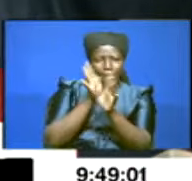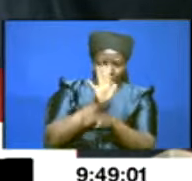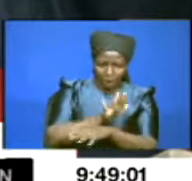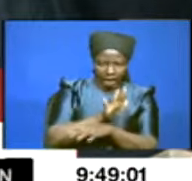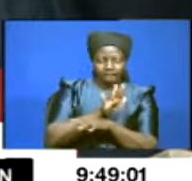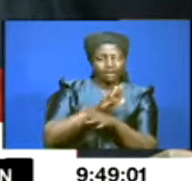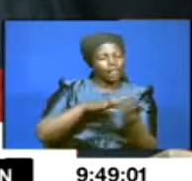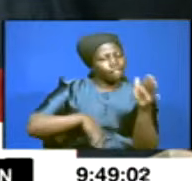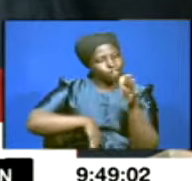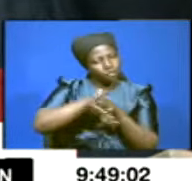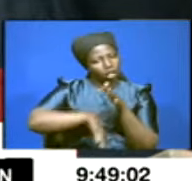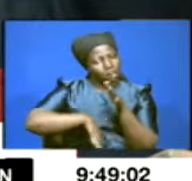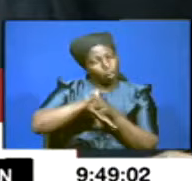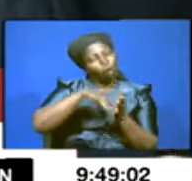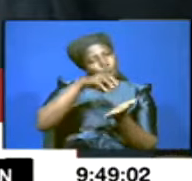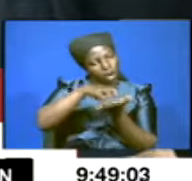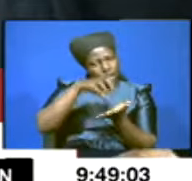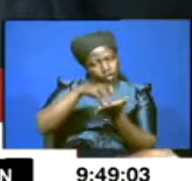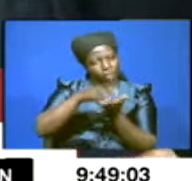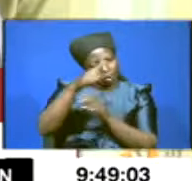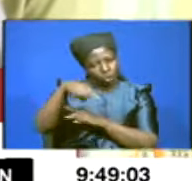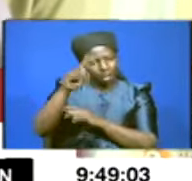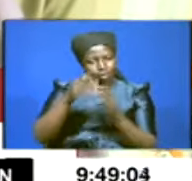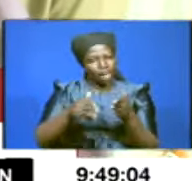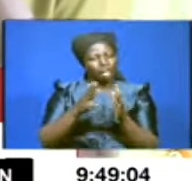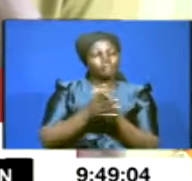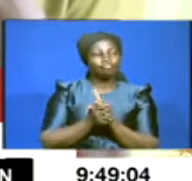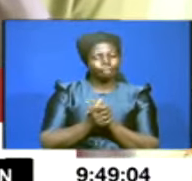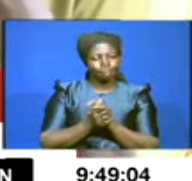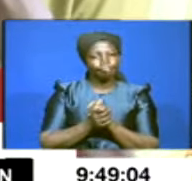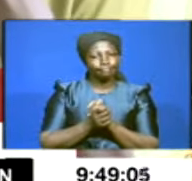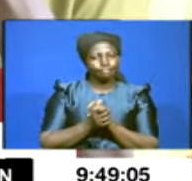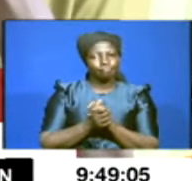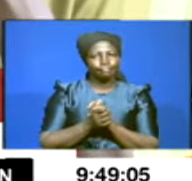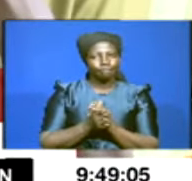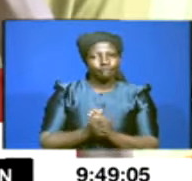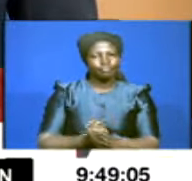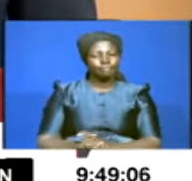kandanda katika ambayo inatakikana.